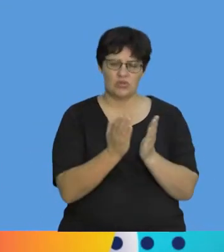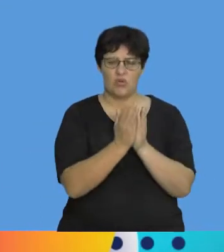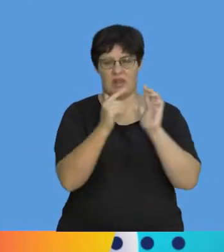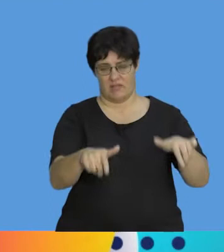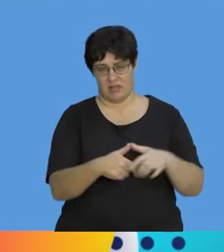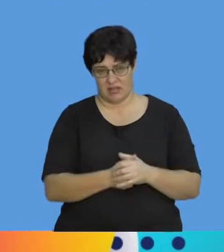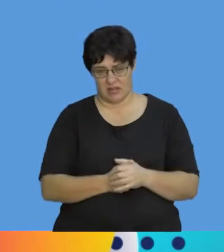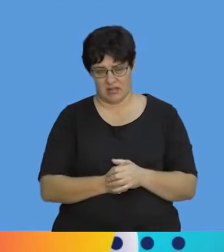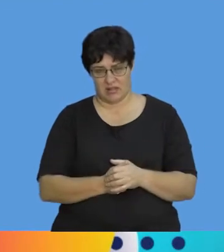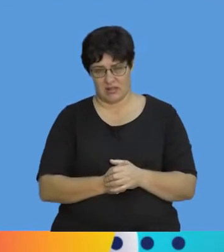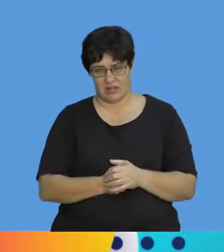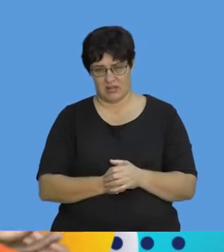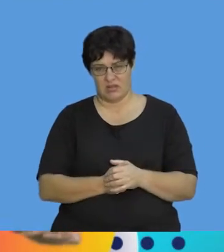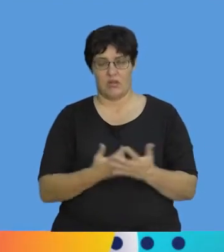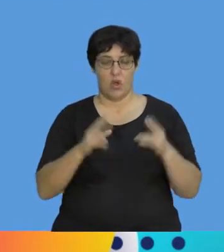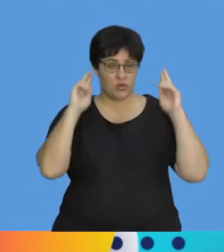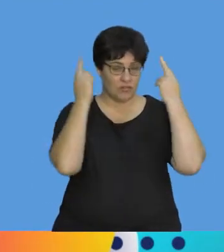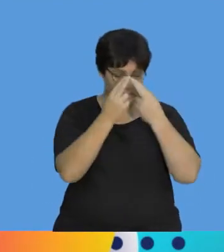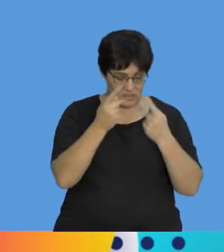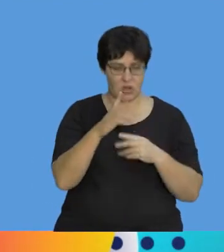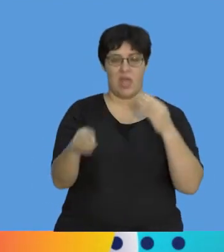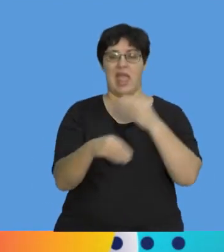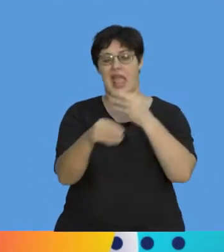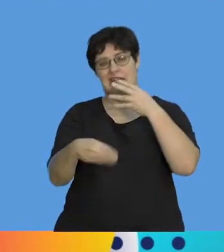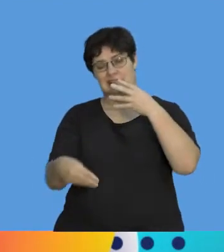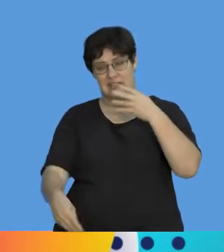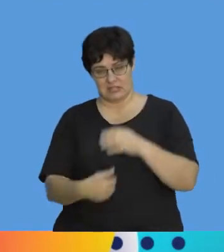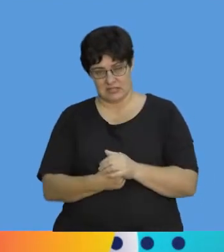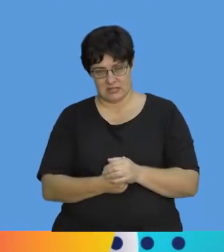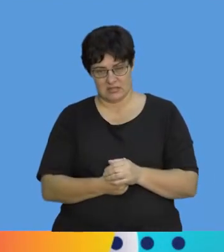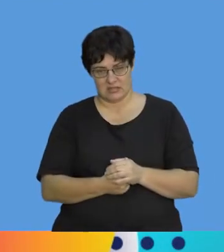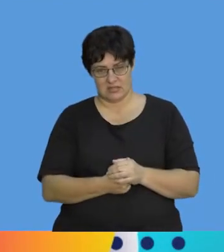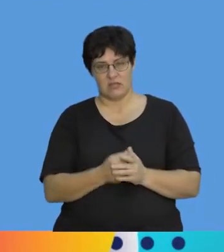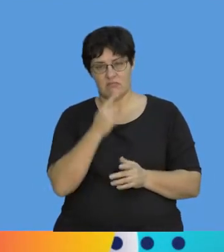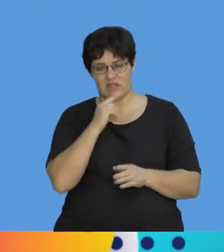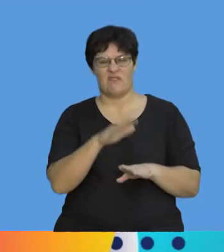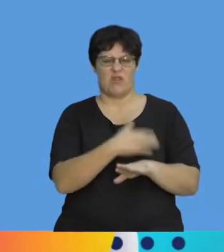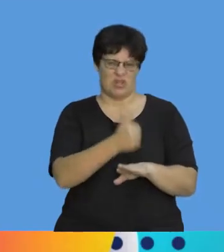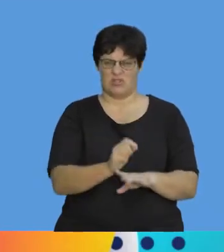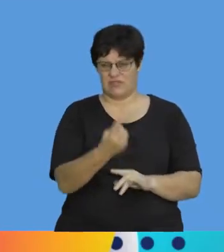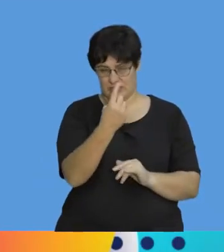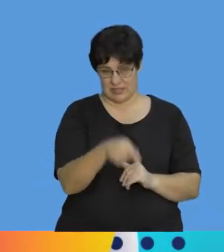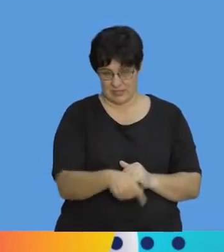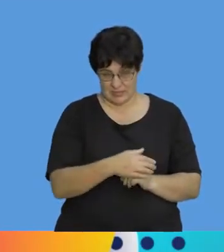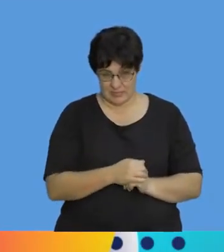school level. Go to varsity, we obviously add all of that in. We're just laying your foundations.